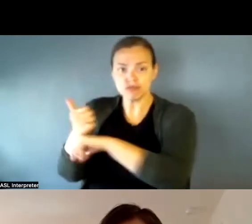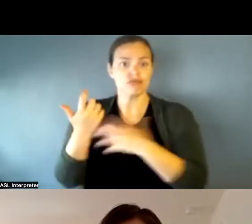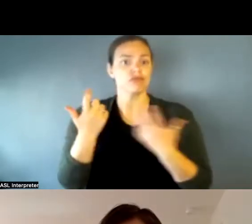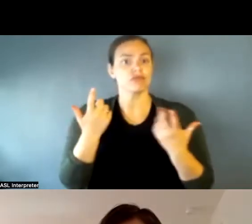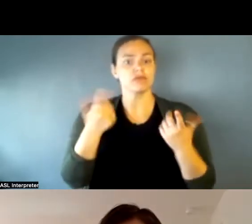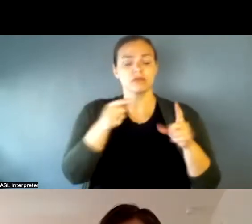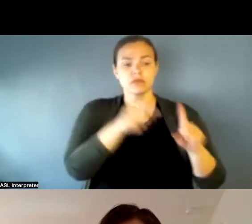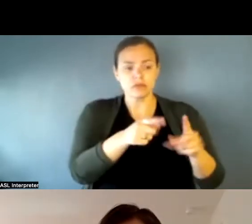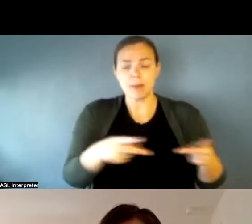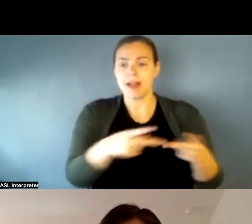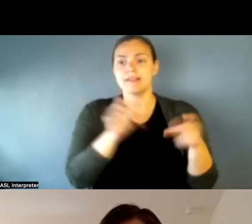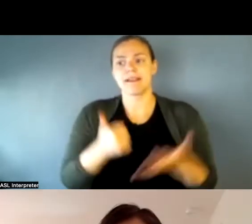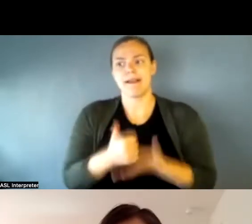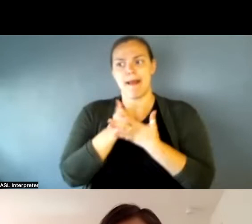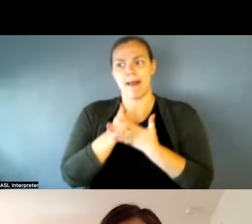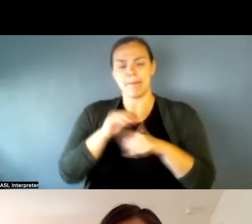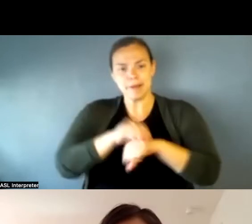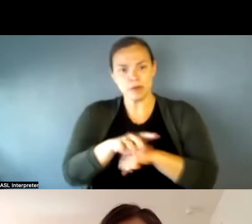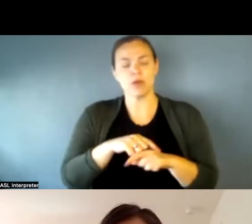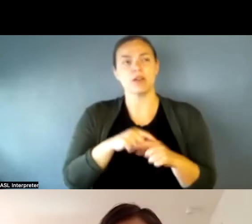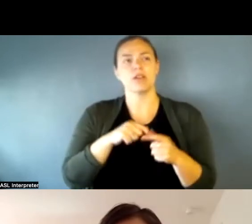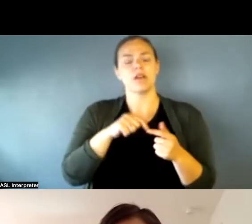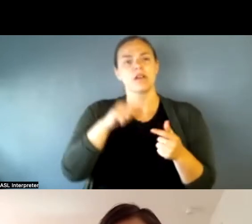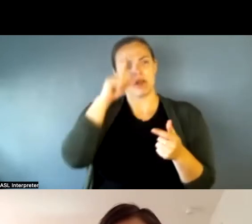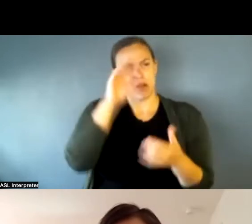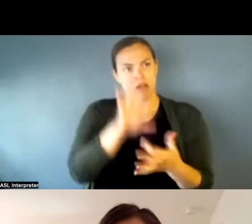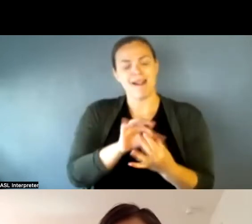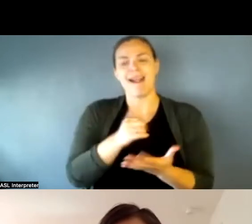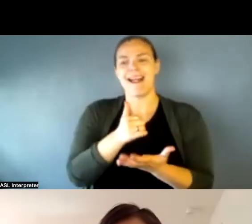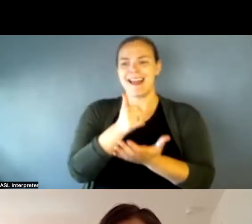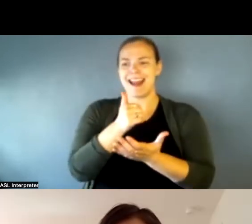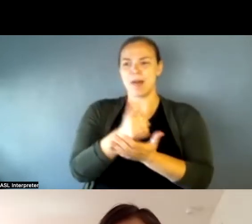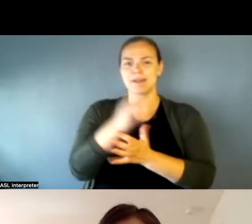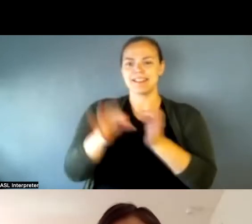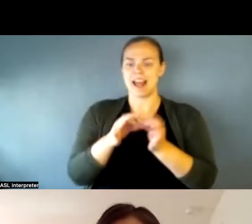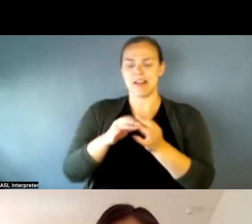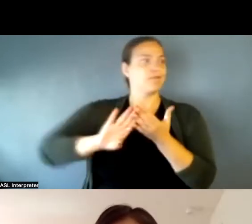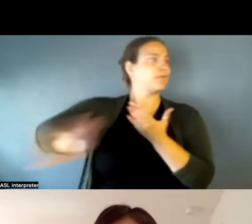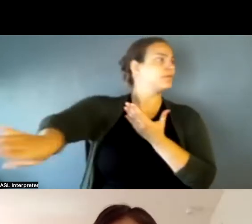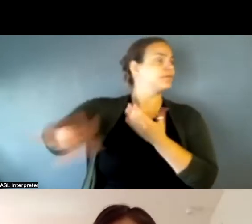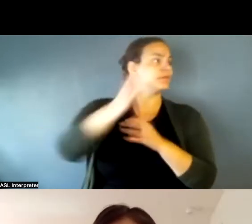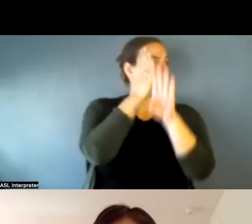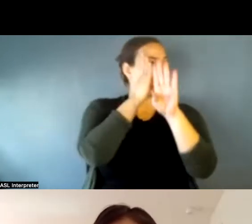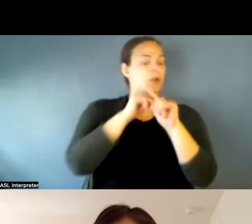change over time, and also bridge that distance, so people can think about the kind of relationships they would like to have.